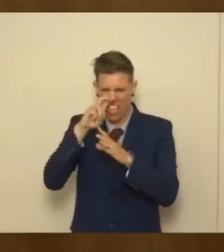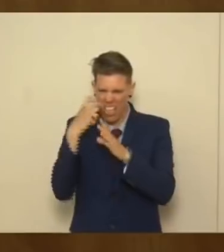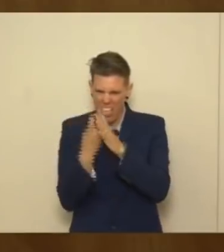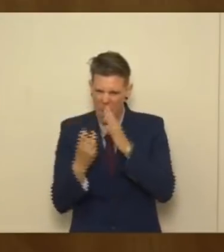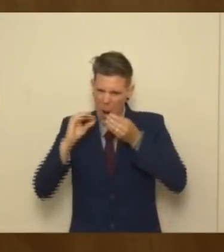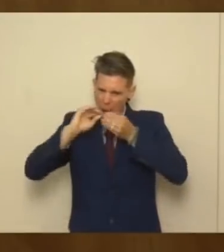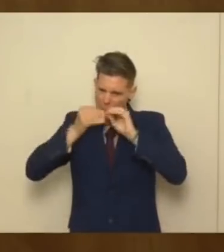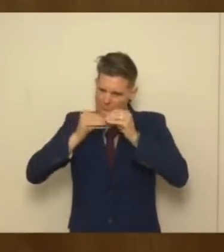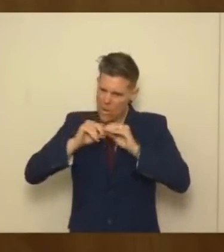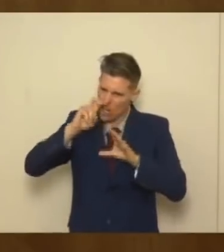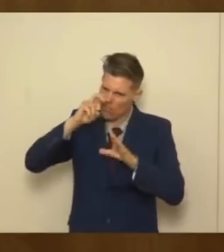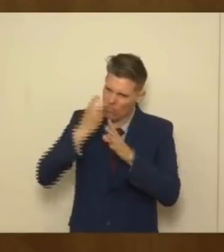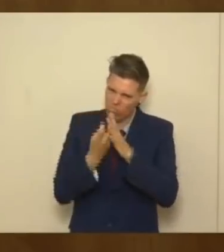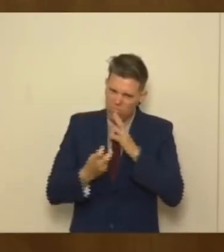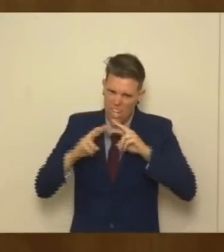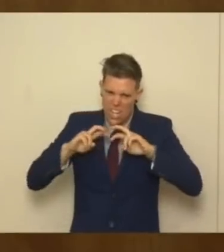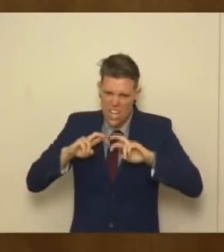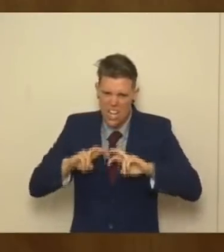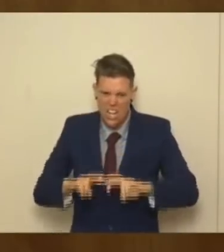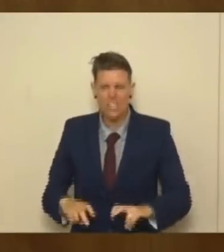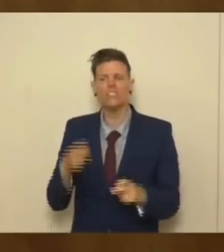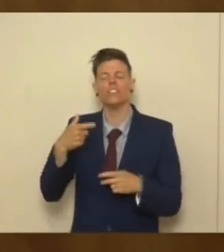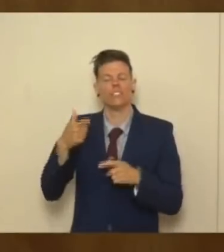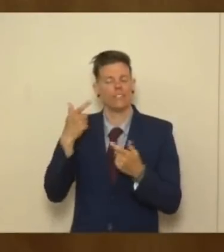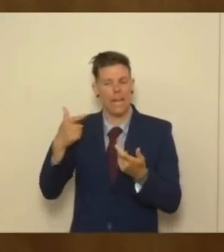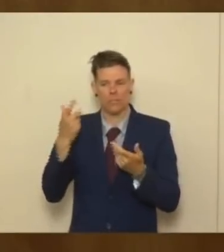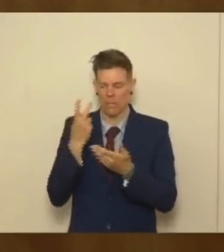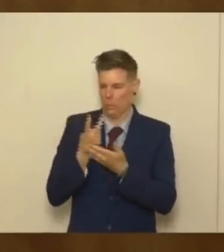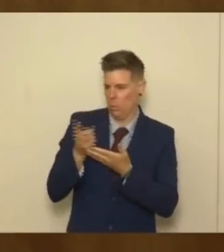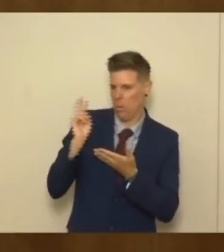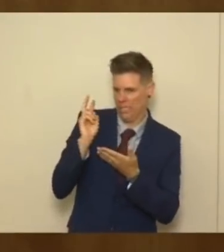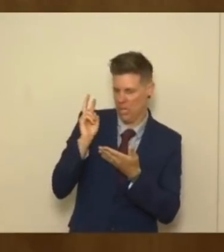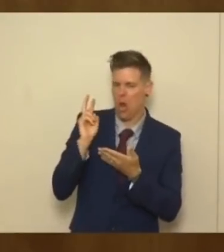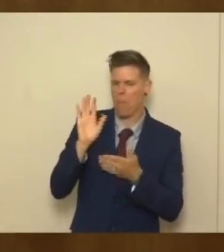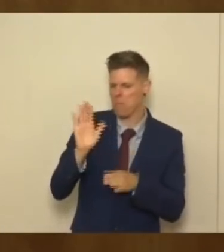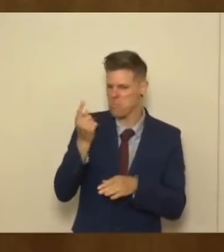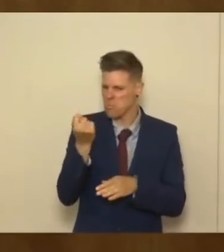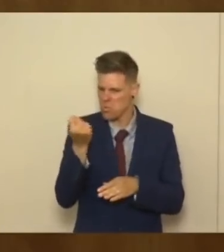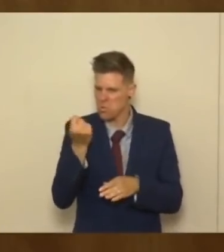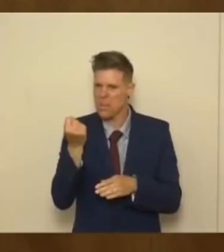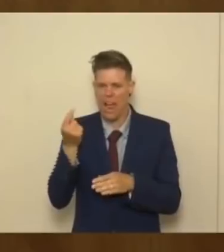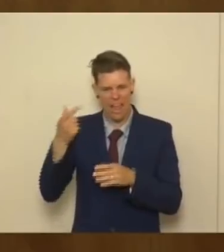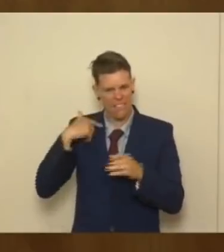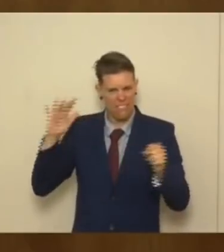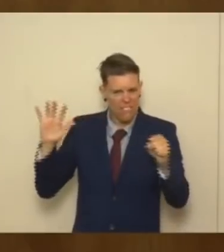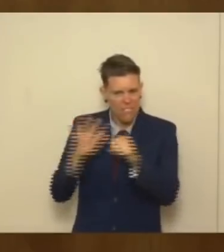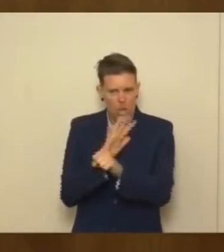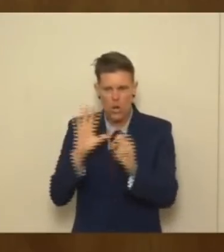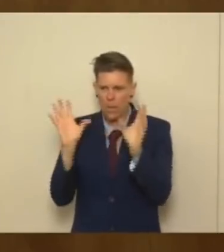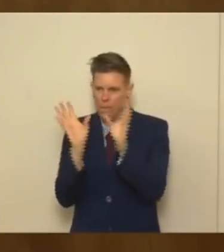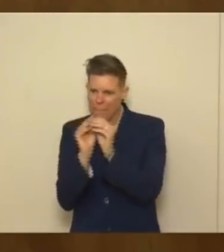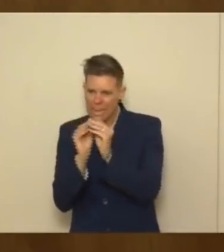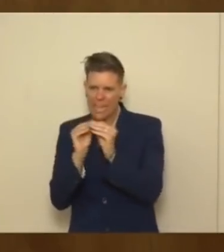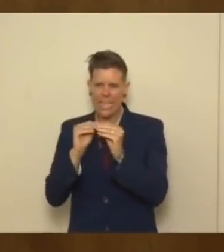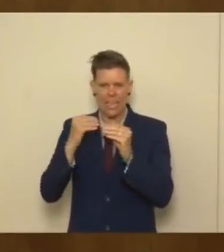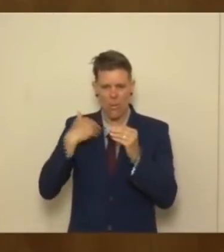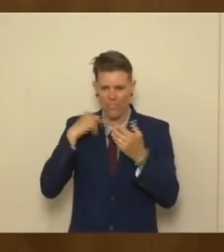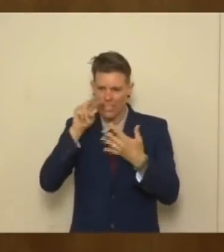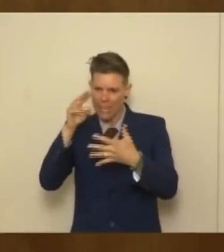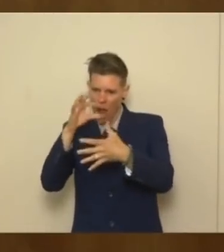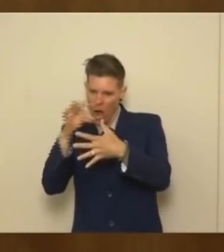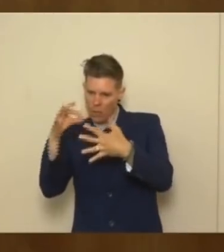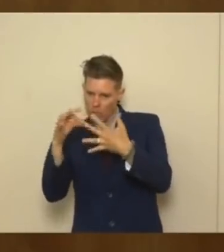meeting, not this past Tuesday, but the one before last week, looking at a variety of models for reopening schools. And based on